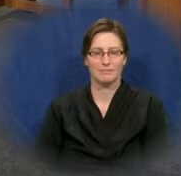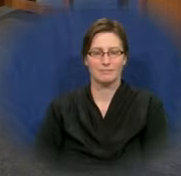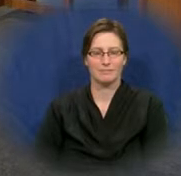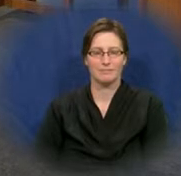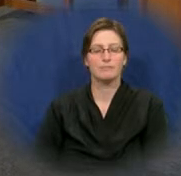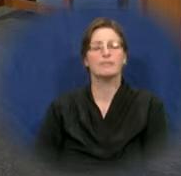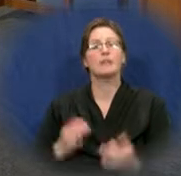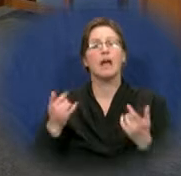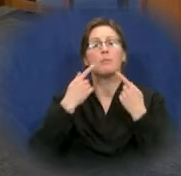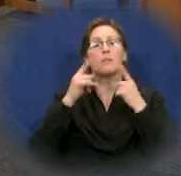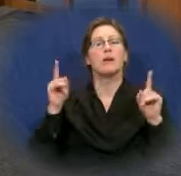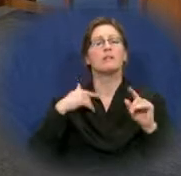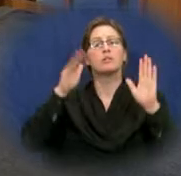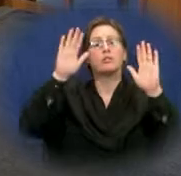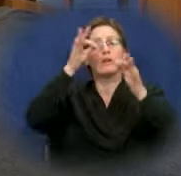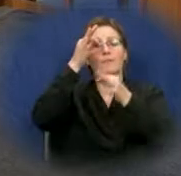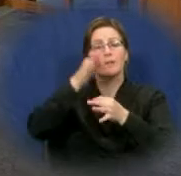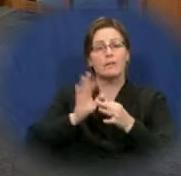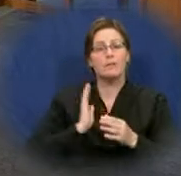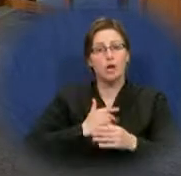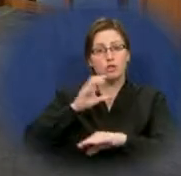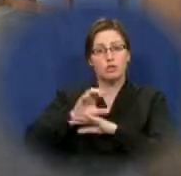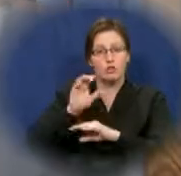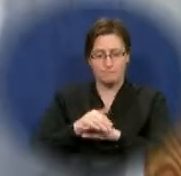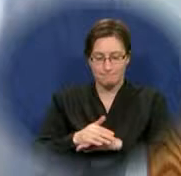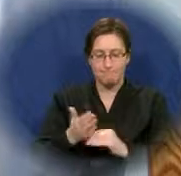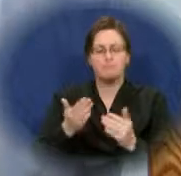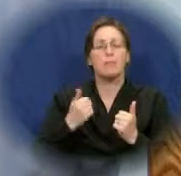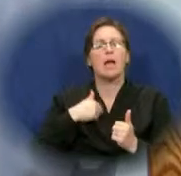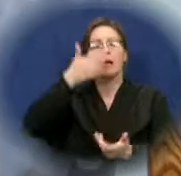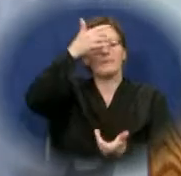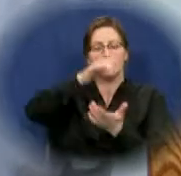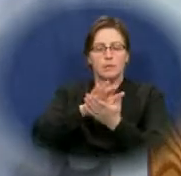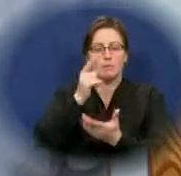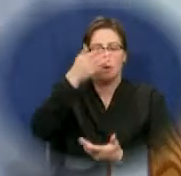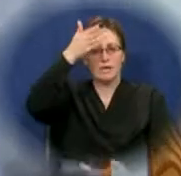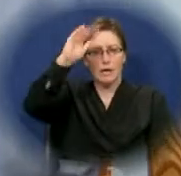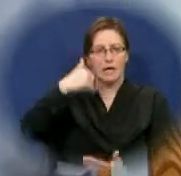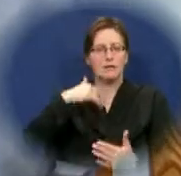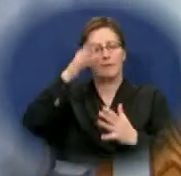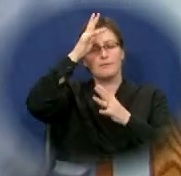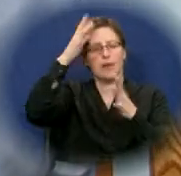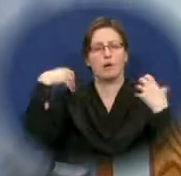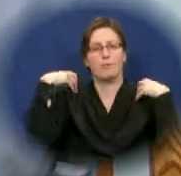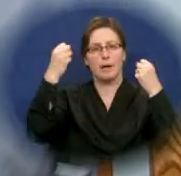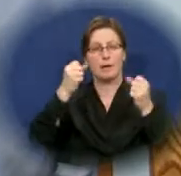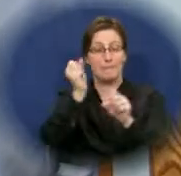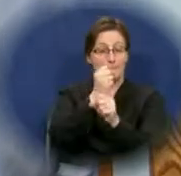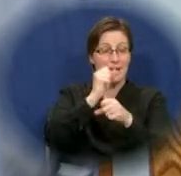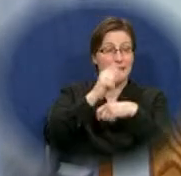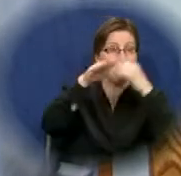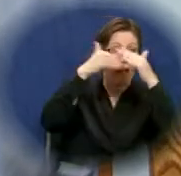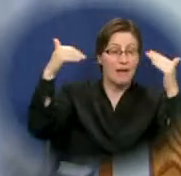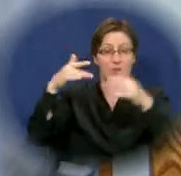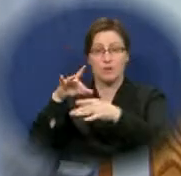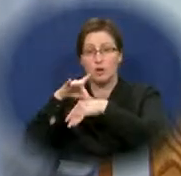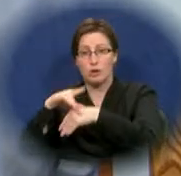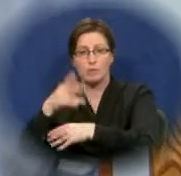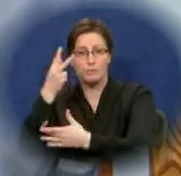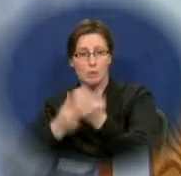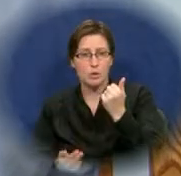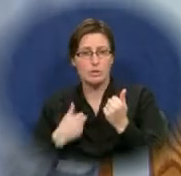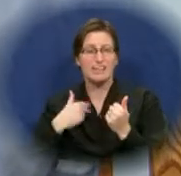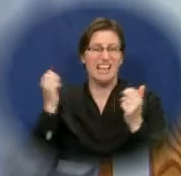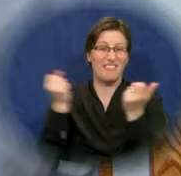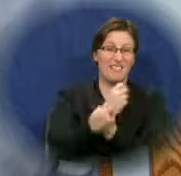So let us profess the great faith of the Church. I believe in one God, the Father Almighty, maker of heaven and earth, of